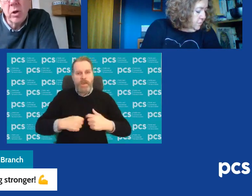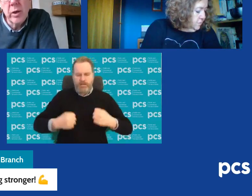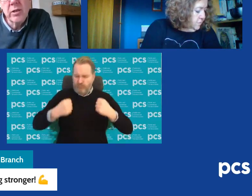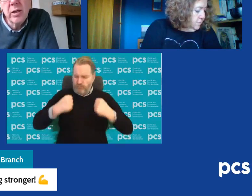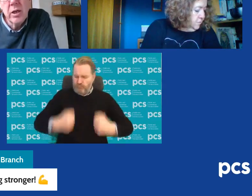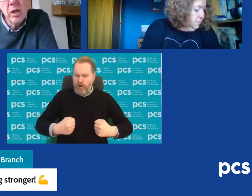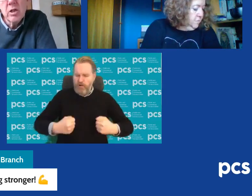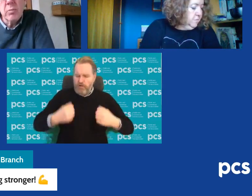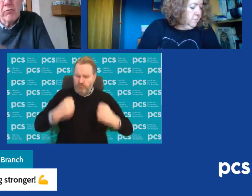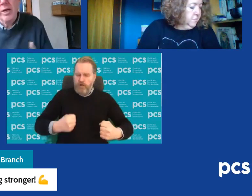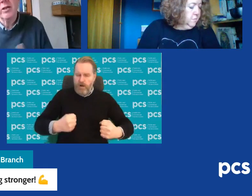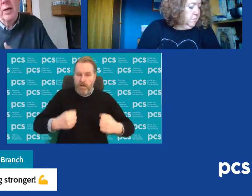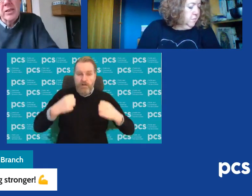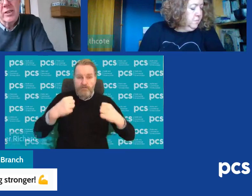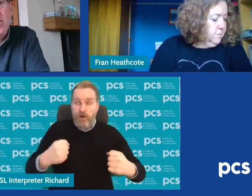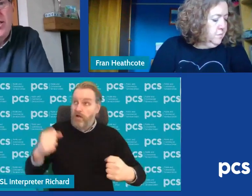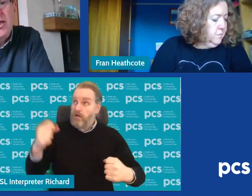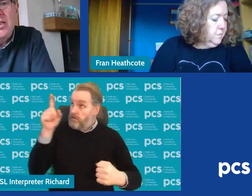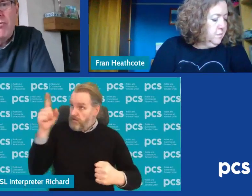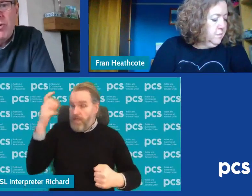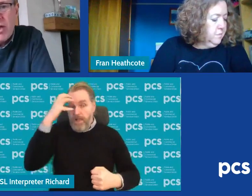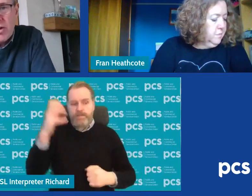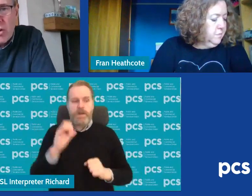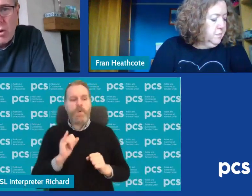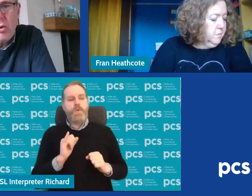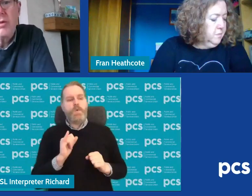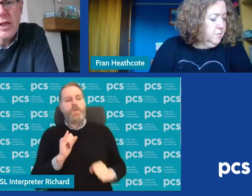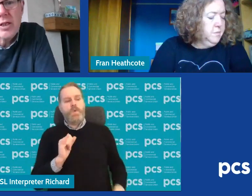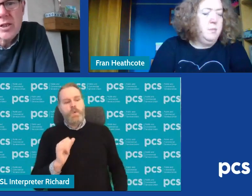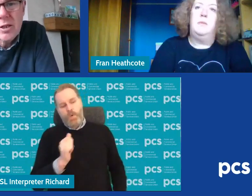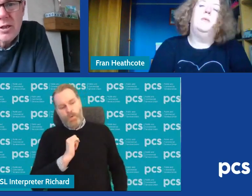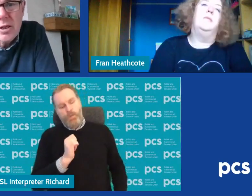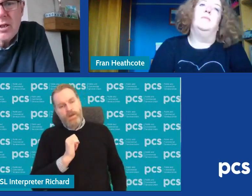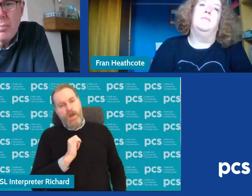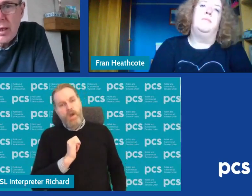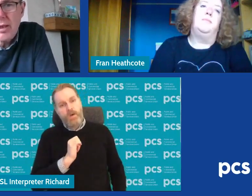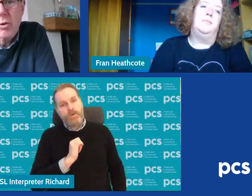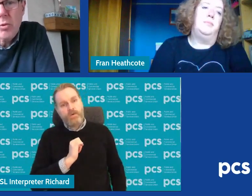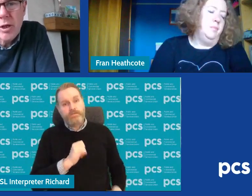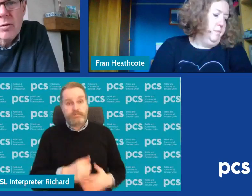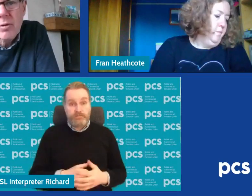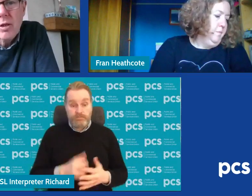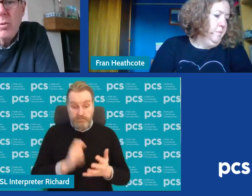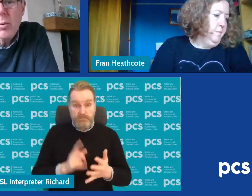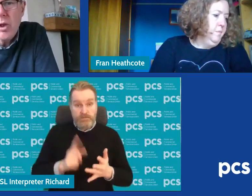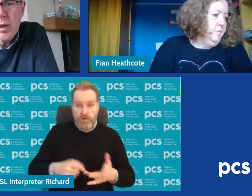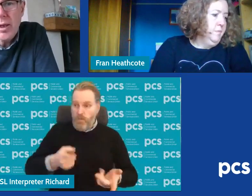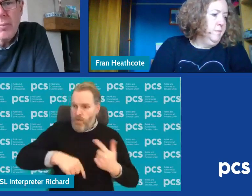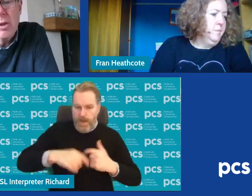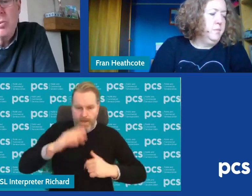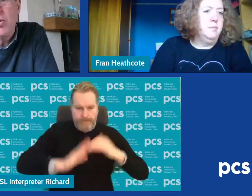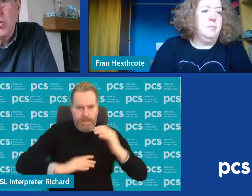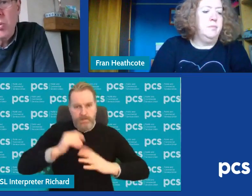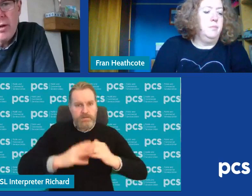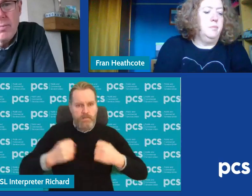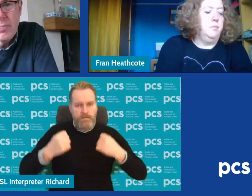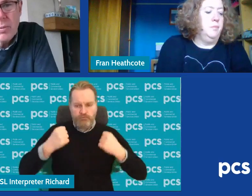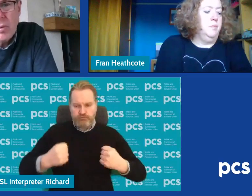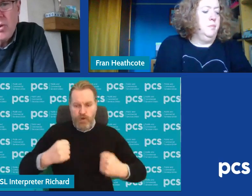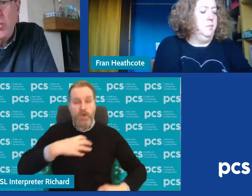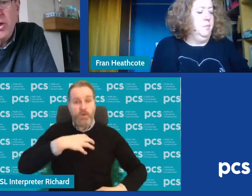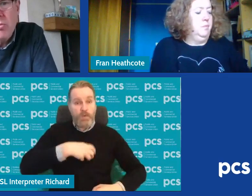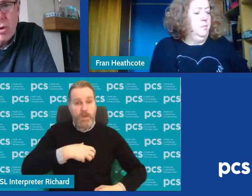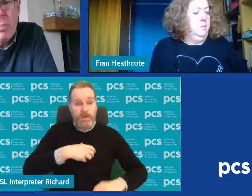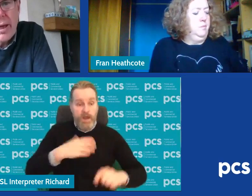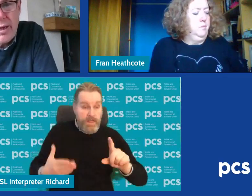management know it. So my final message is, if we've done all of this to build the union, we're doing that because we want to win. We